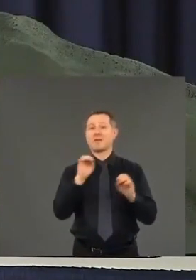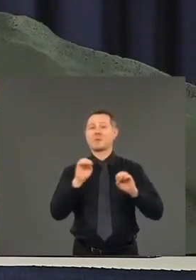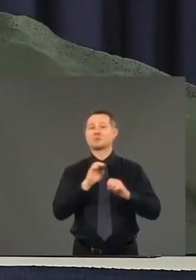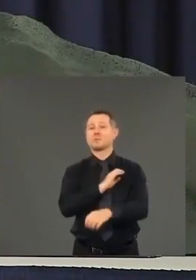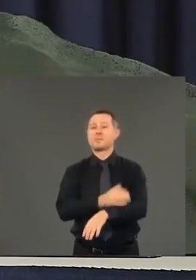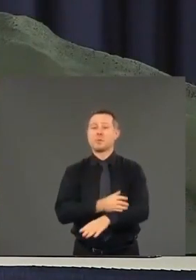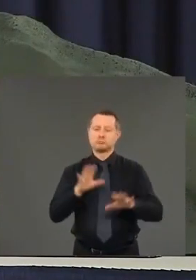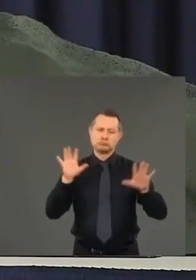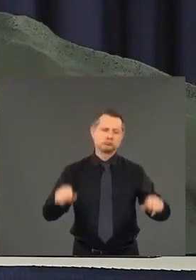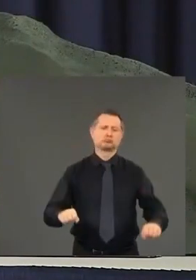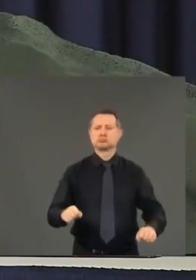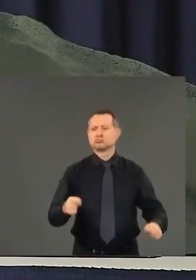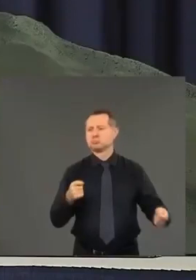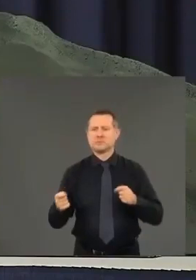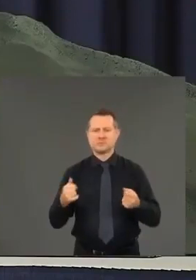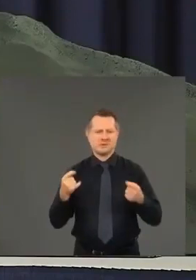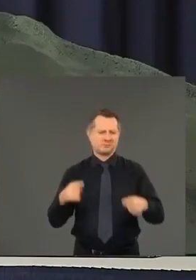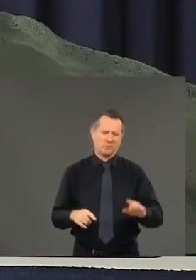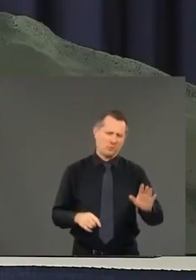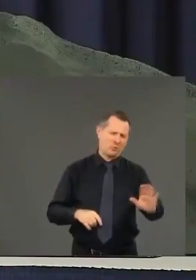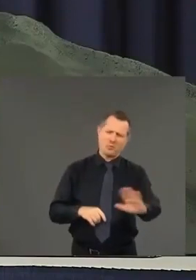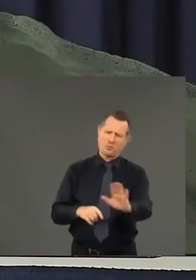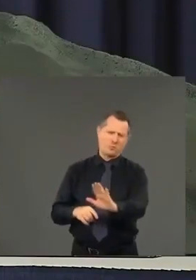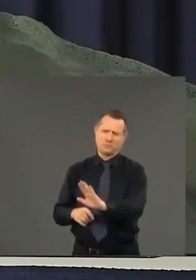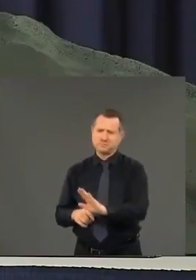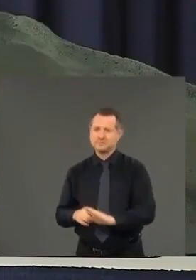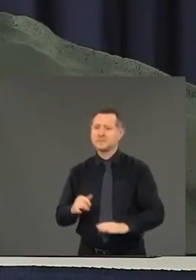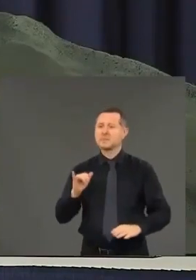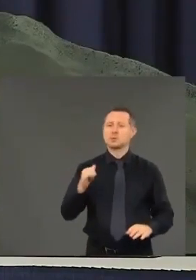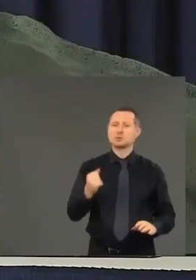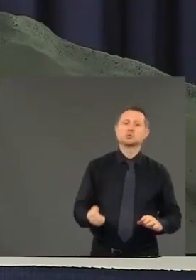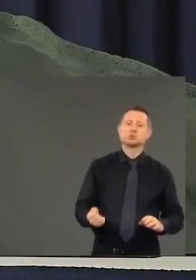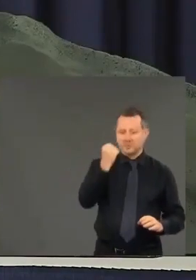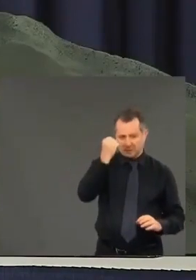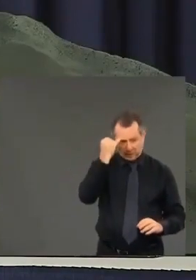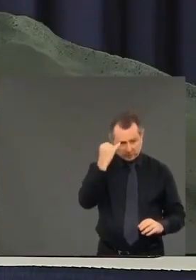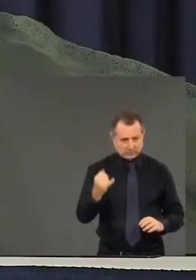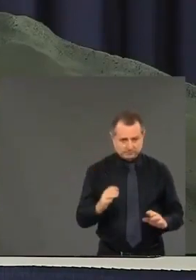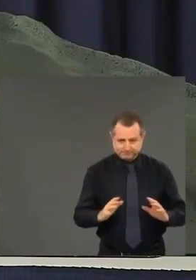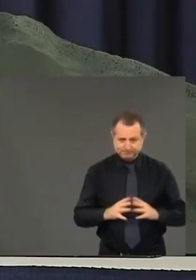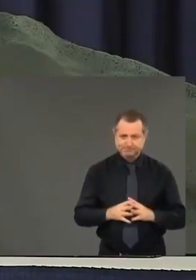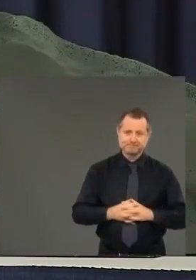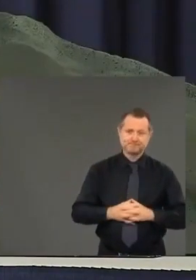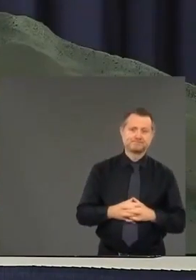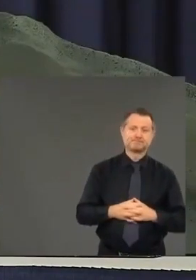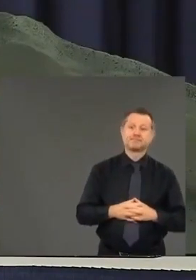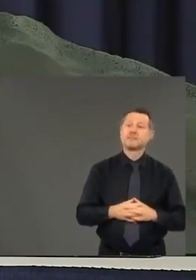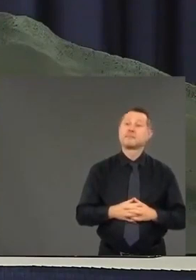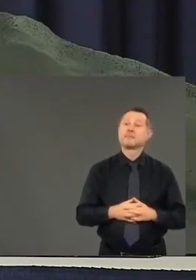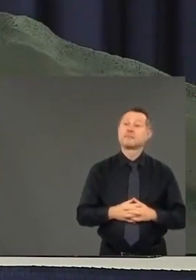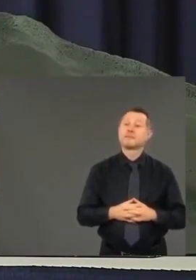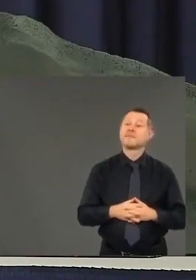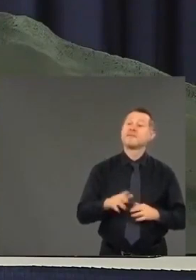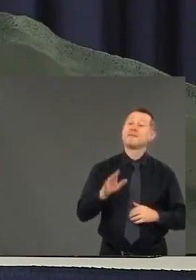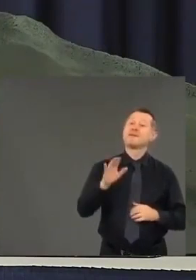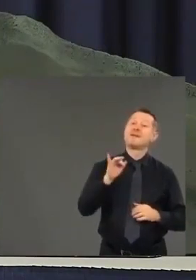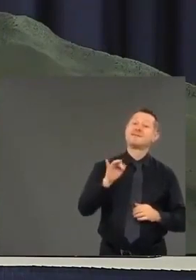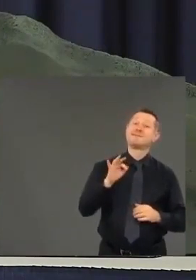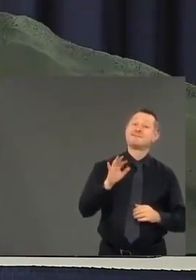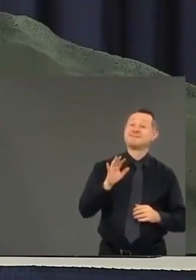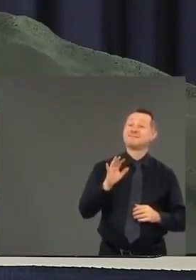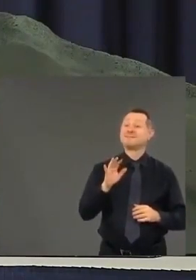emergency. To tell you how stupid an idea that is, frankly, if the emergency powers, and stupid is a